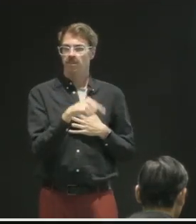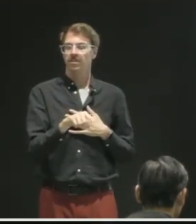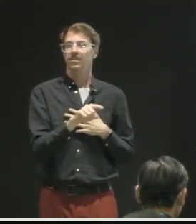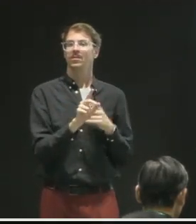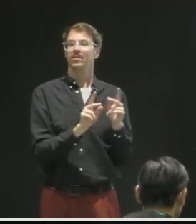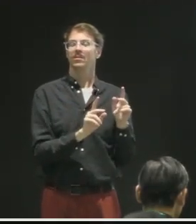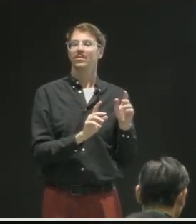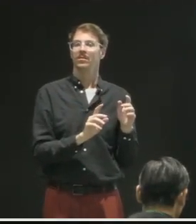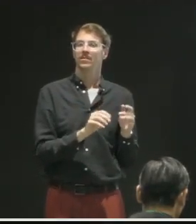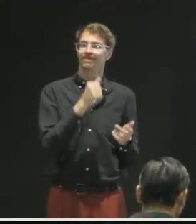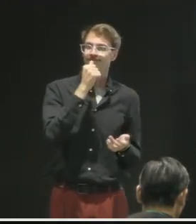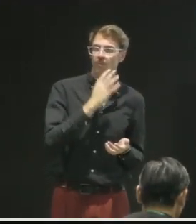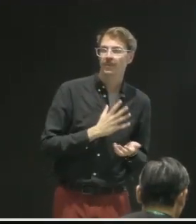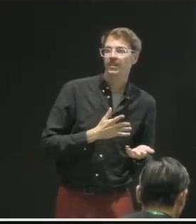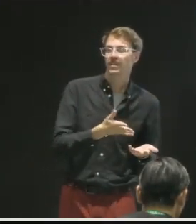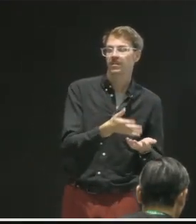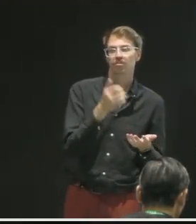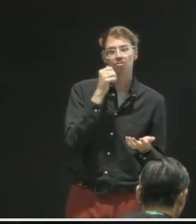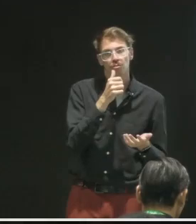this